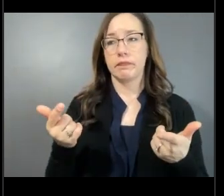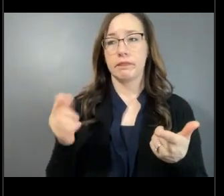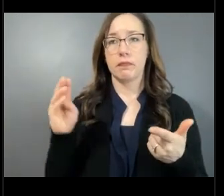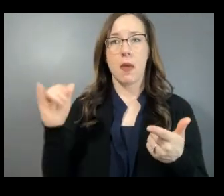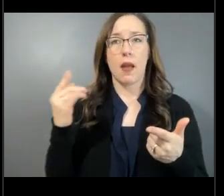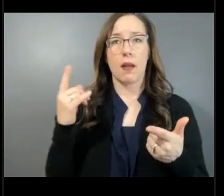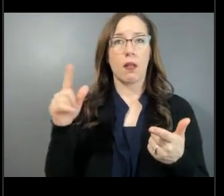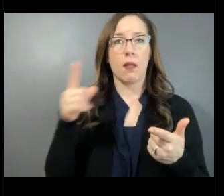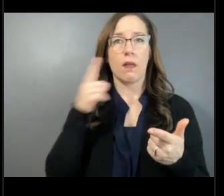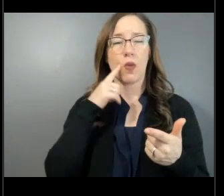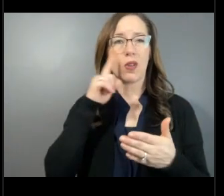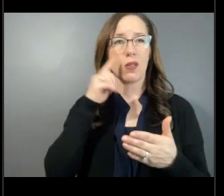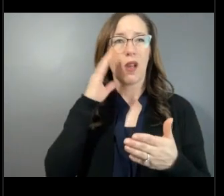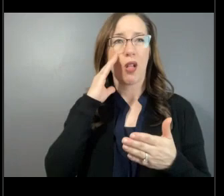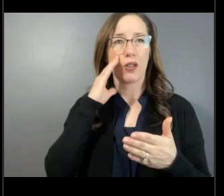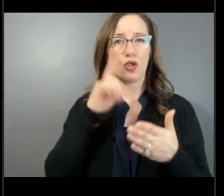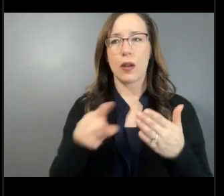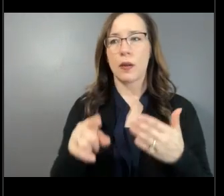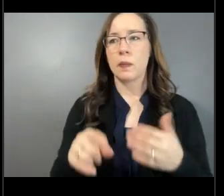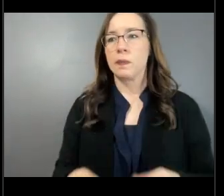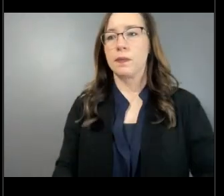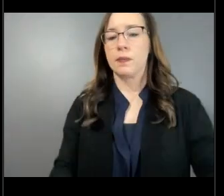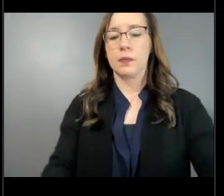Michael, for our knowledge check review.